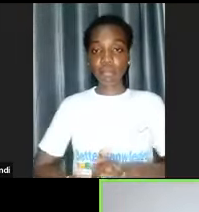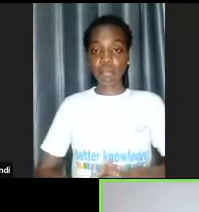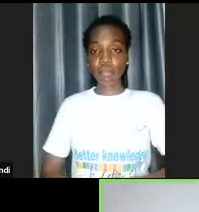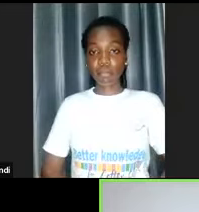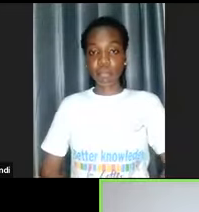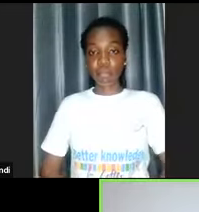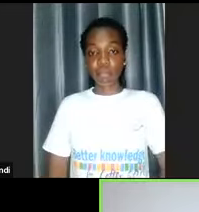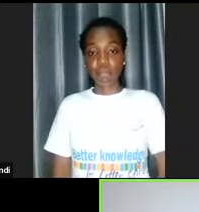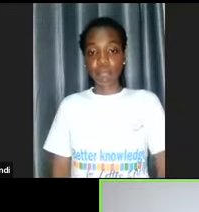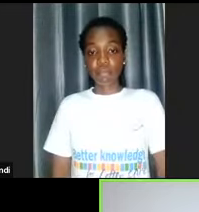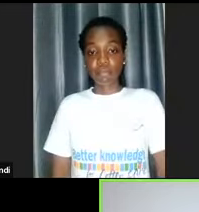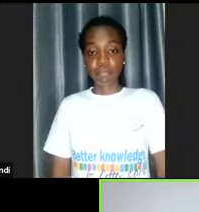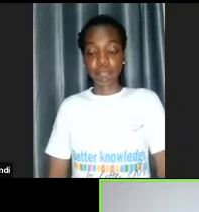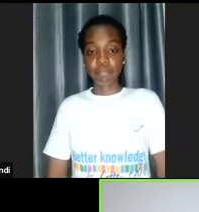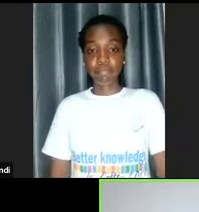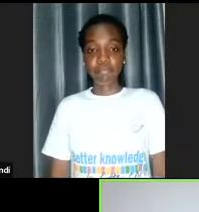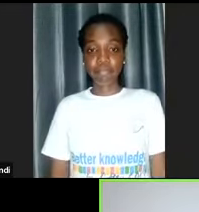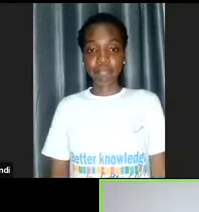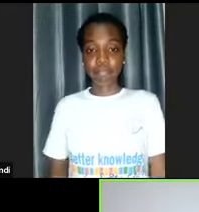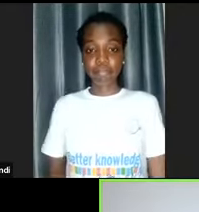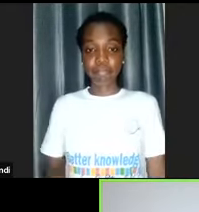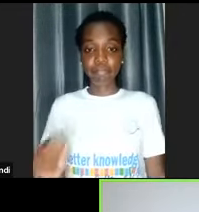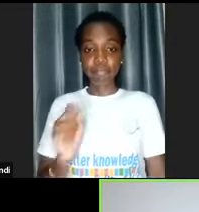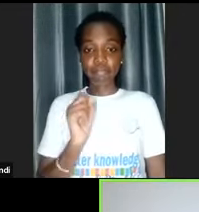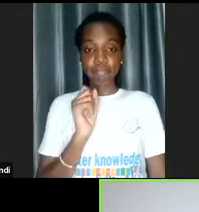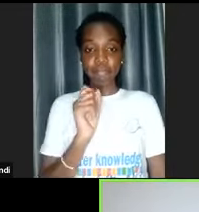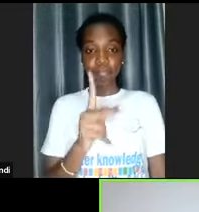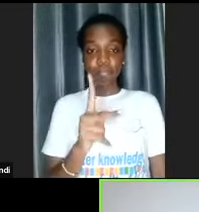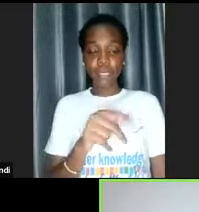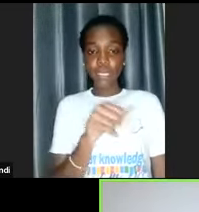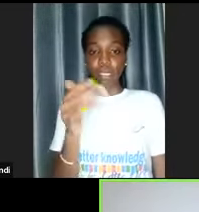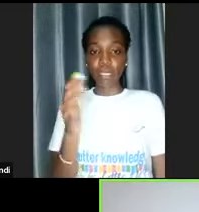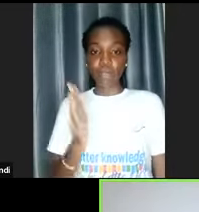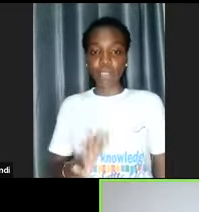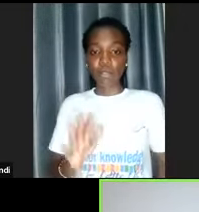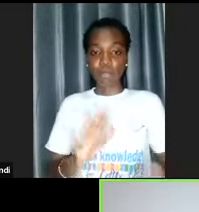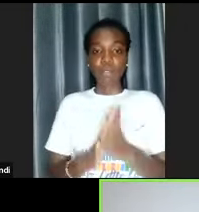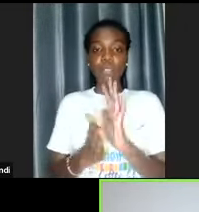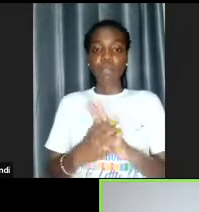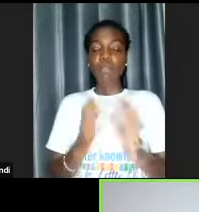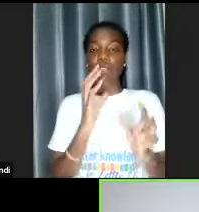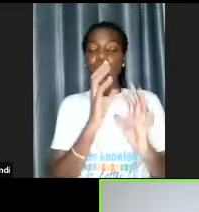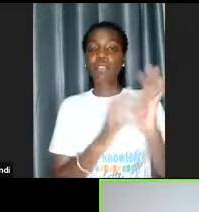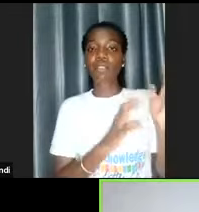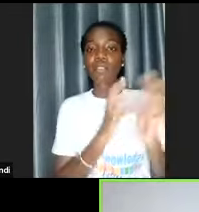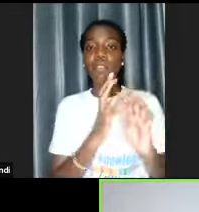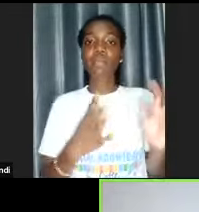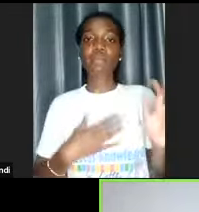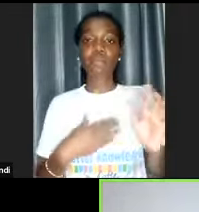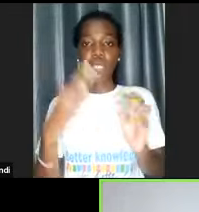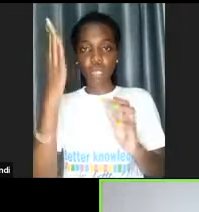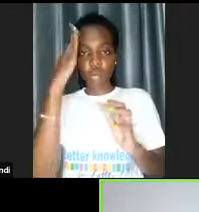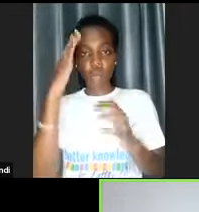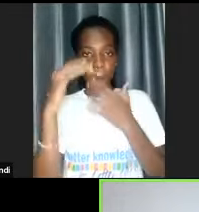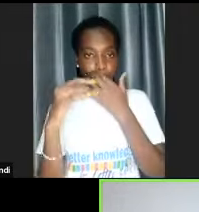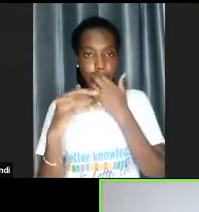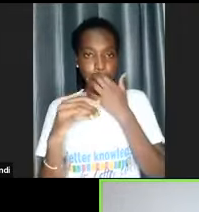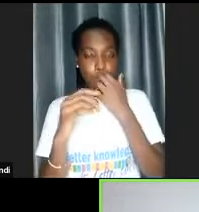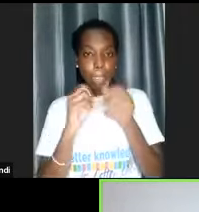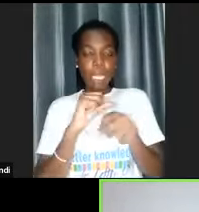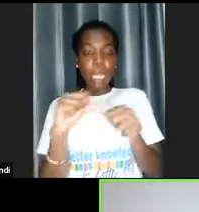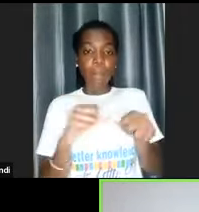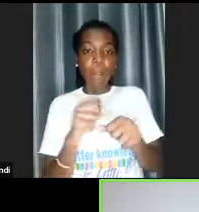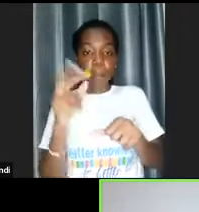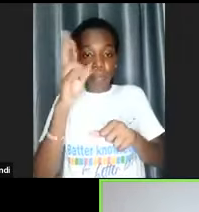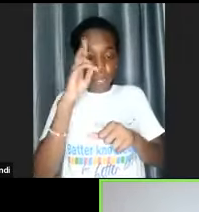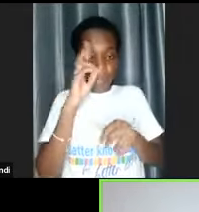Okay. Somebody got confused. Joanne is saying, how do I really discover my purpose? I have listened to you and cannot